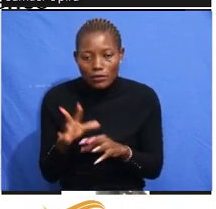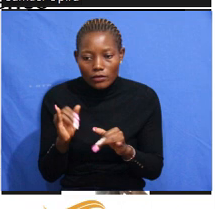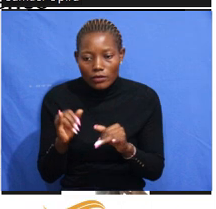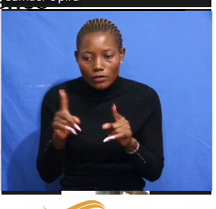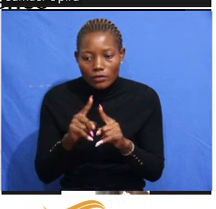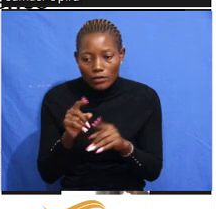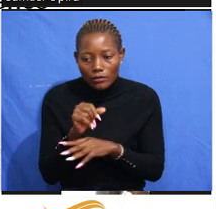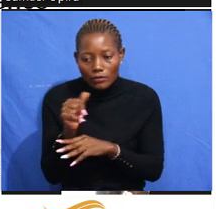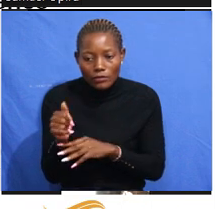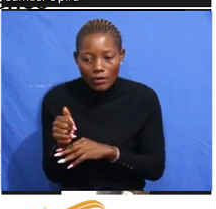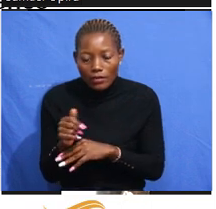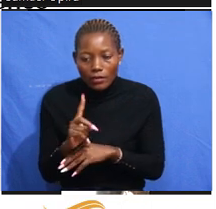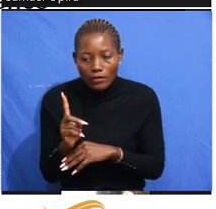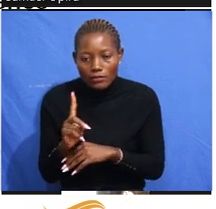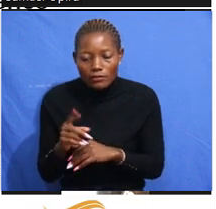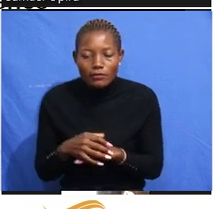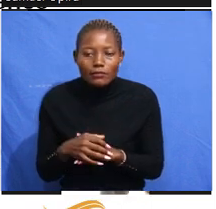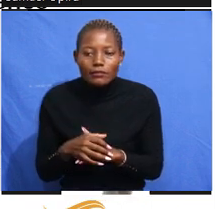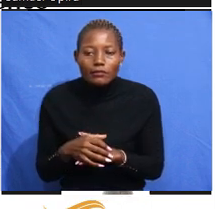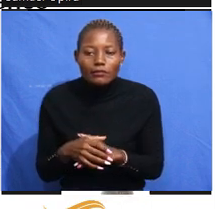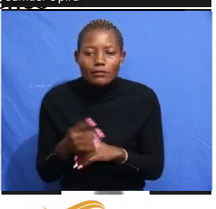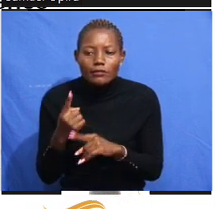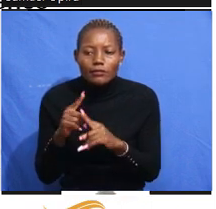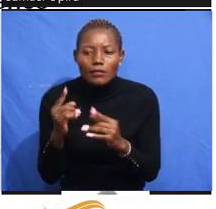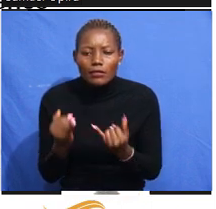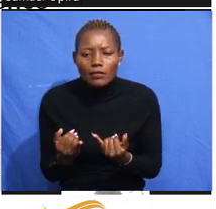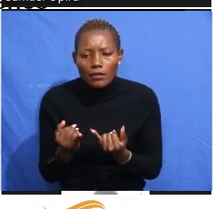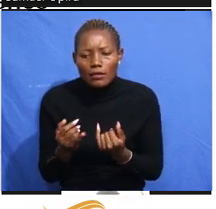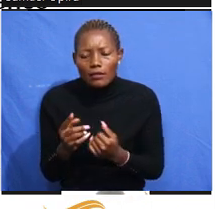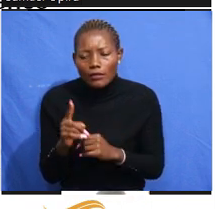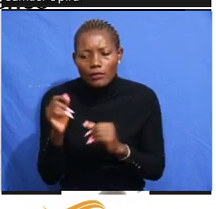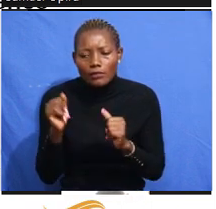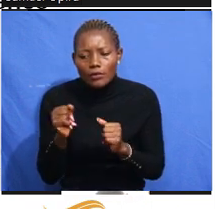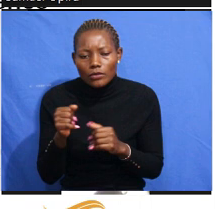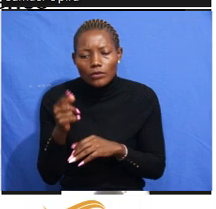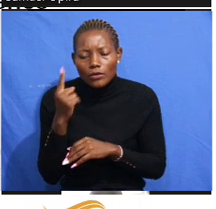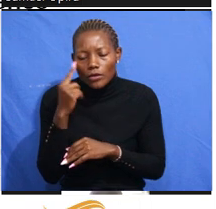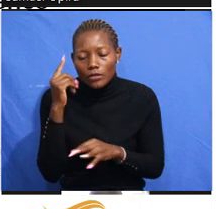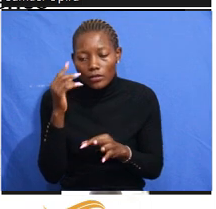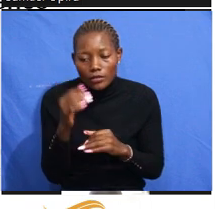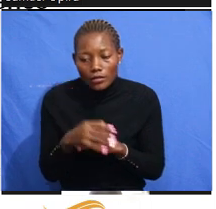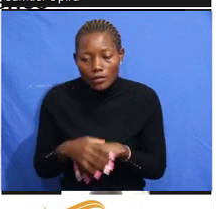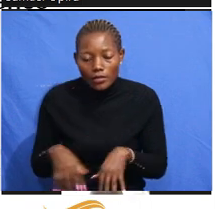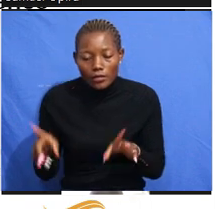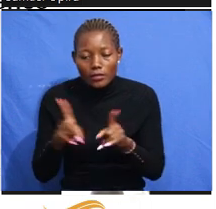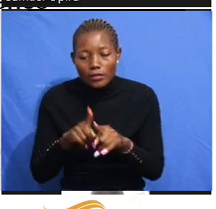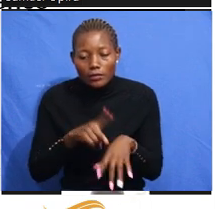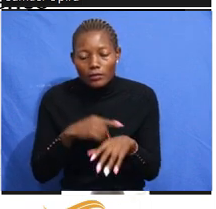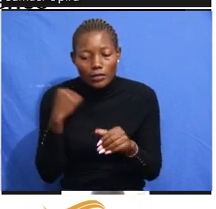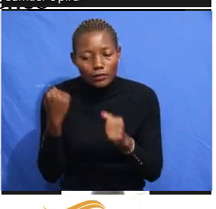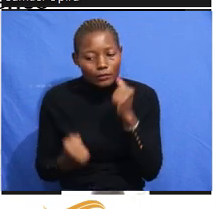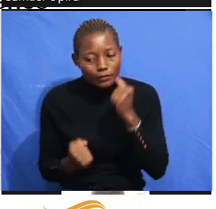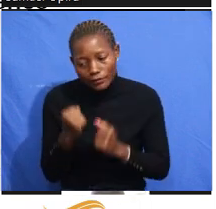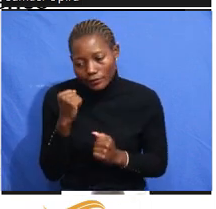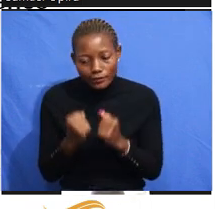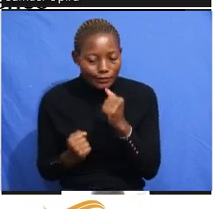the other one not dominant. But now you can see that even the marathon, people